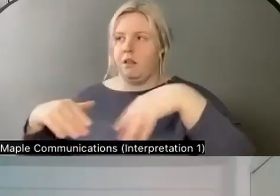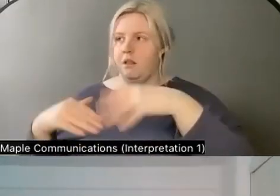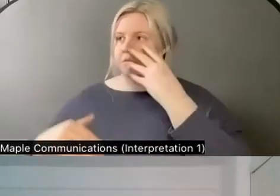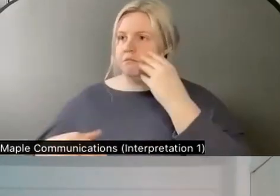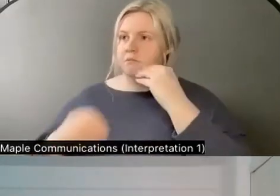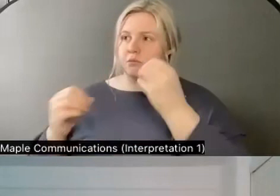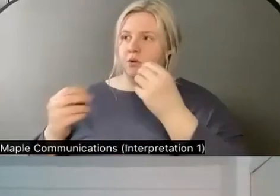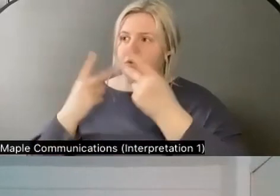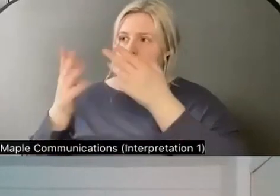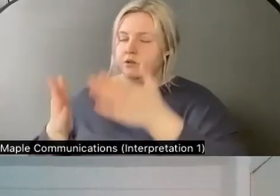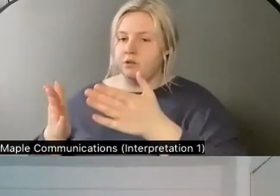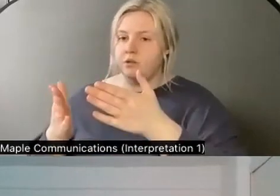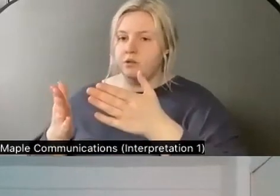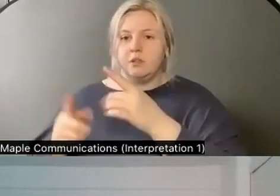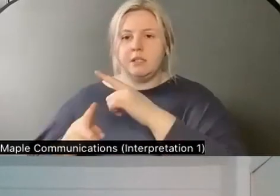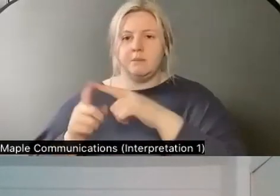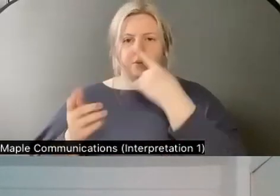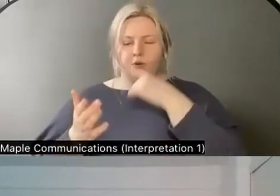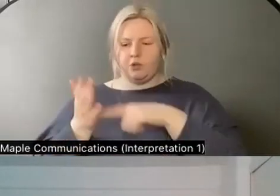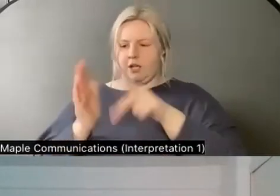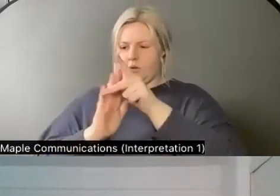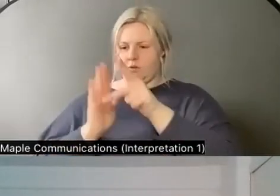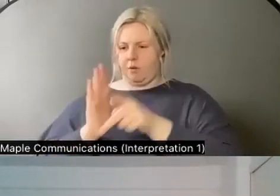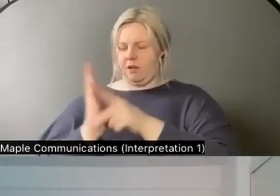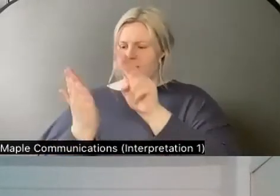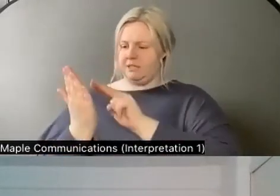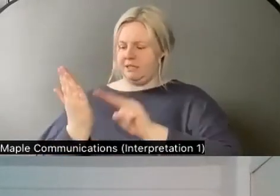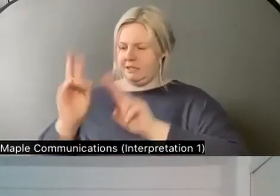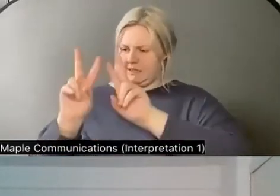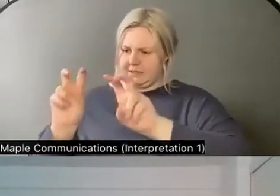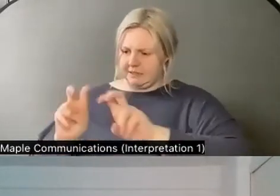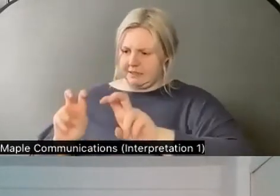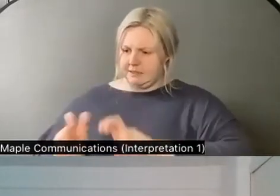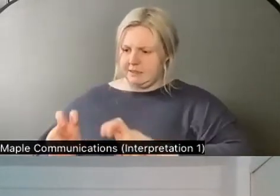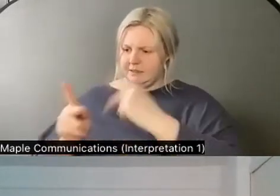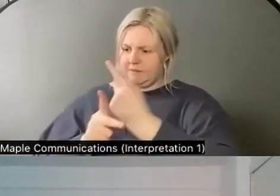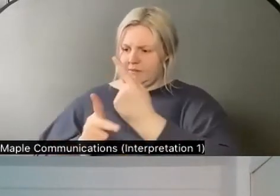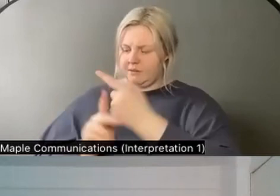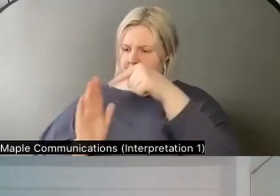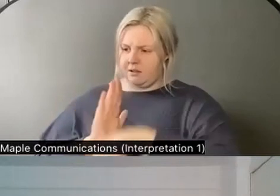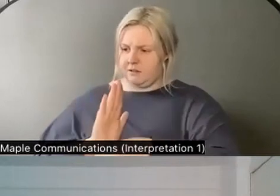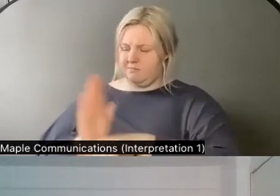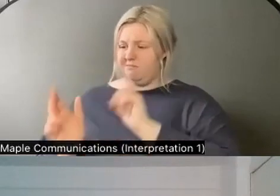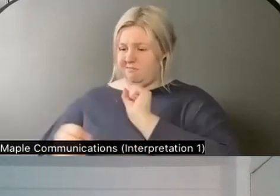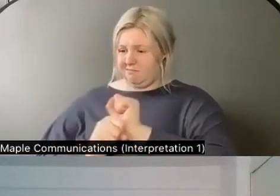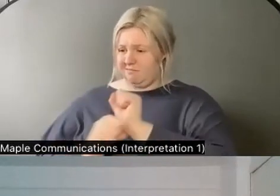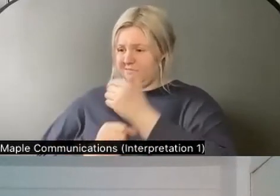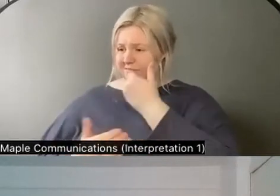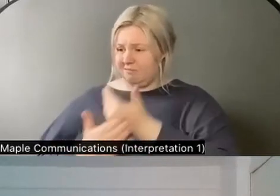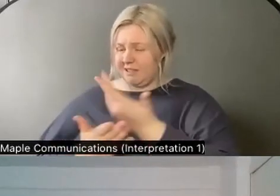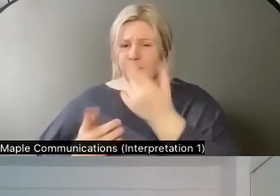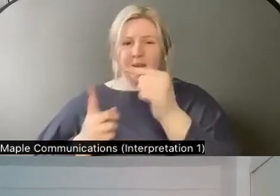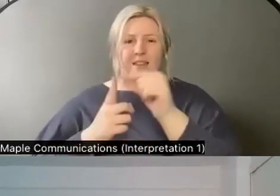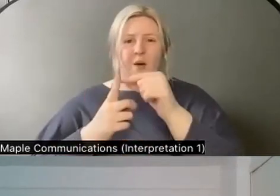But when you unpack those policies, they don't really check out, because at the same time that, you know, essential, I mean, even the word visitors makes it